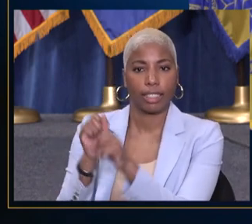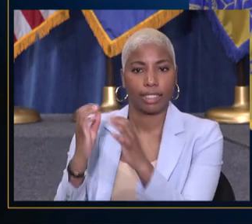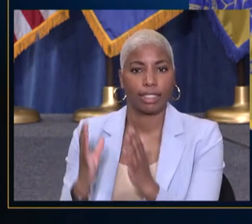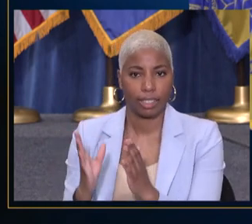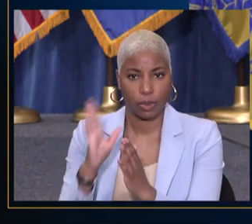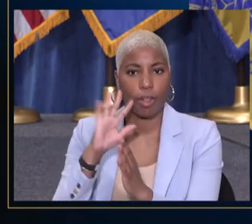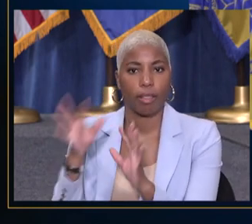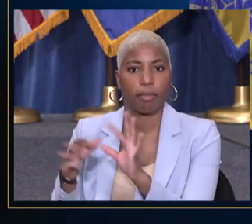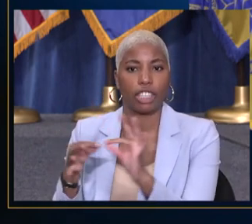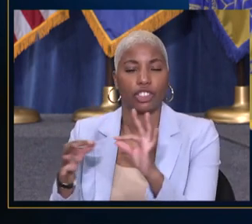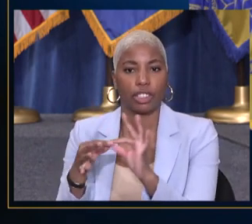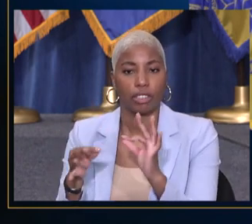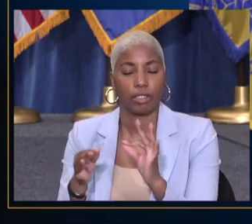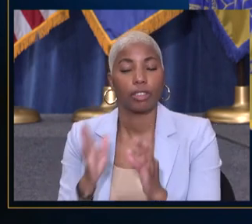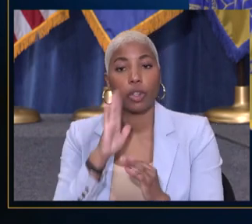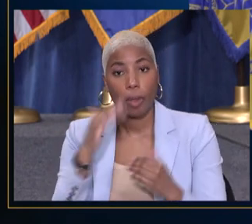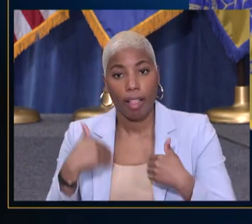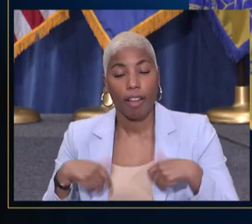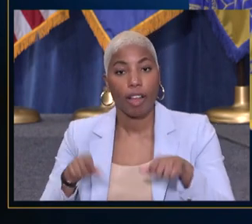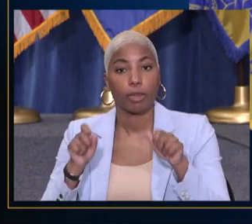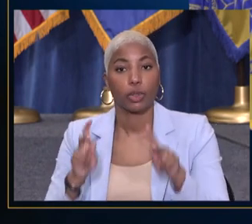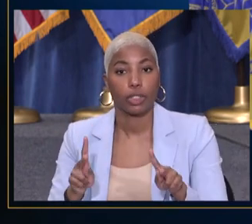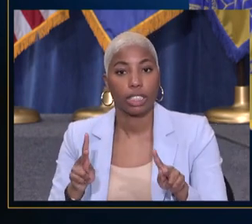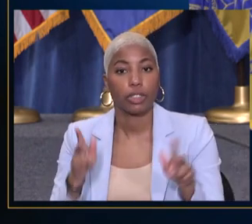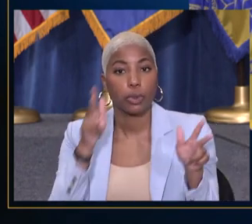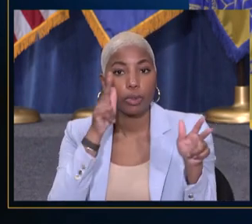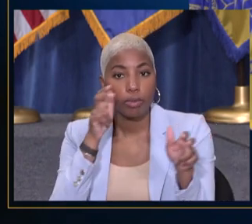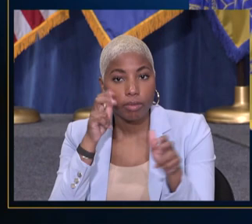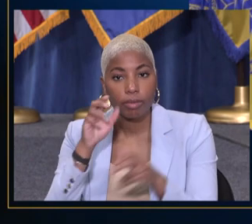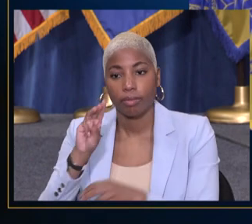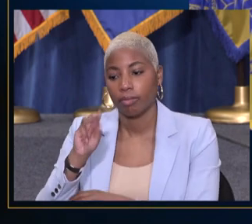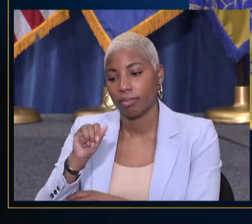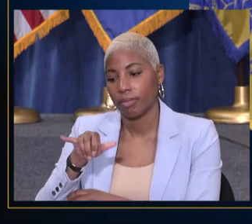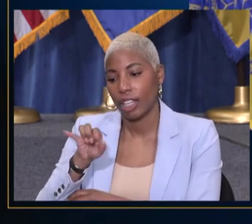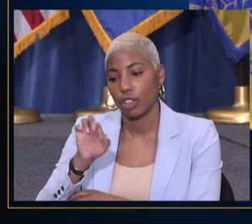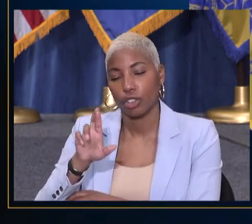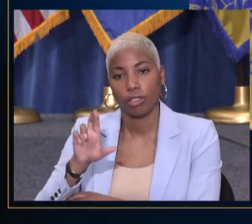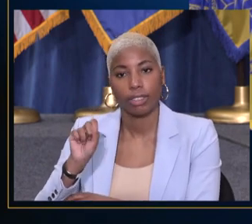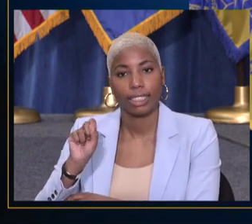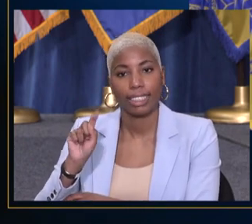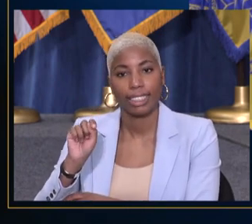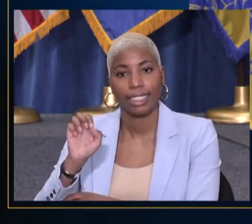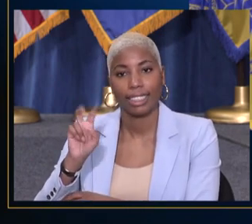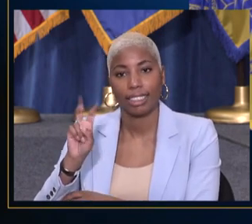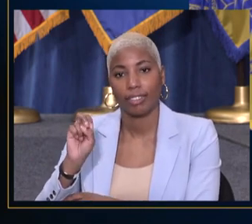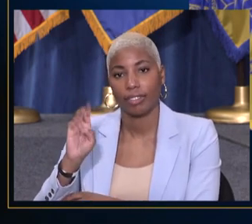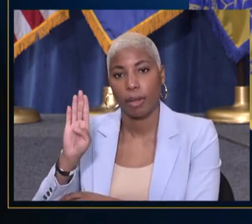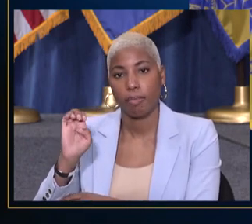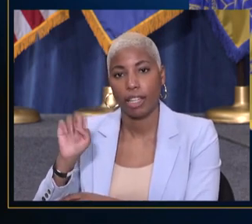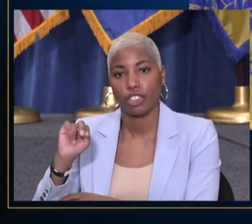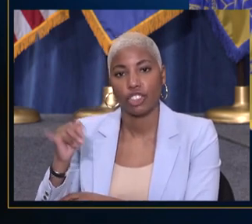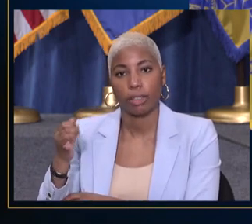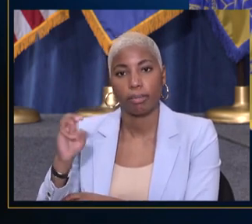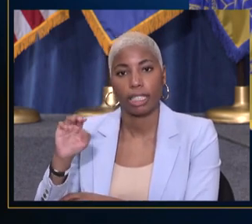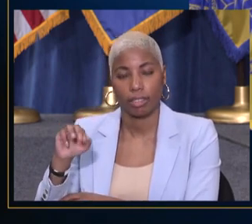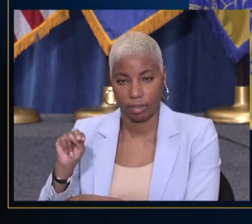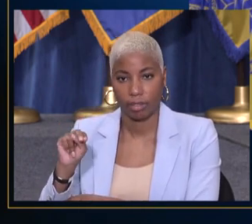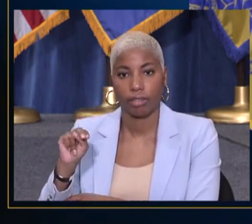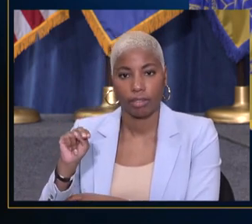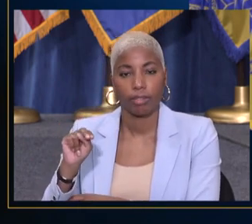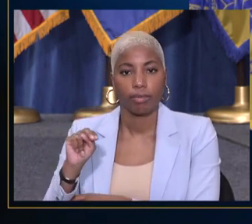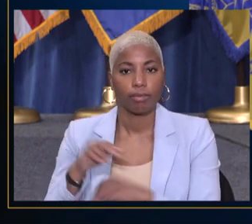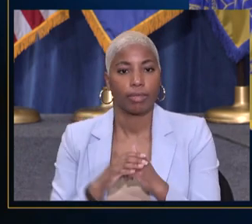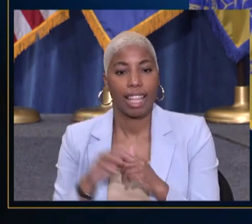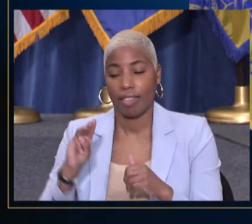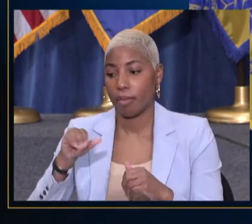You're going to have an opportunity to hear from Mayor Steve Benjamin, who is the president's right-hand person when it comes to reaching